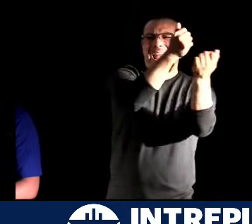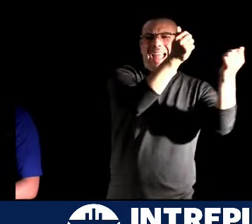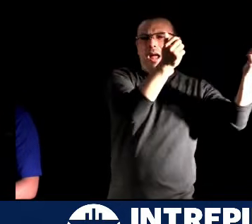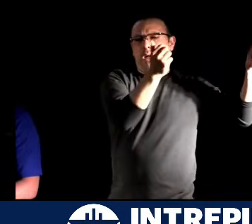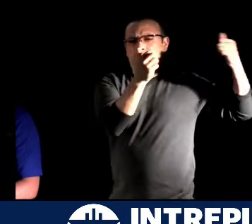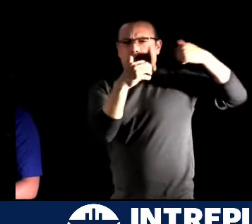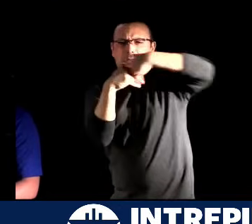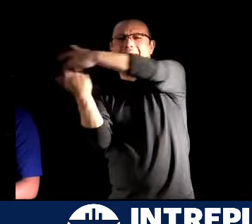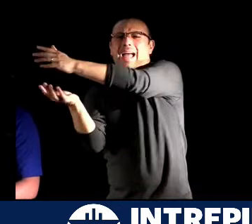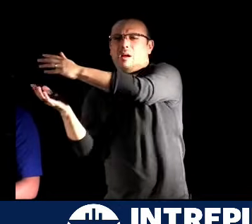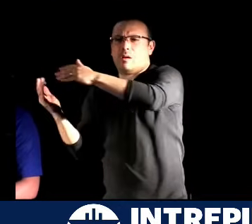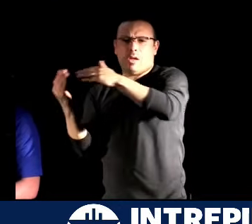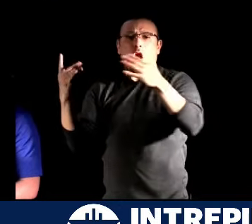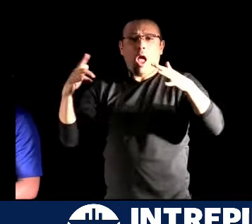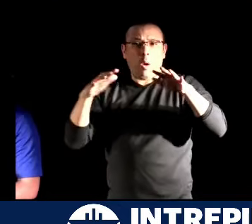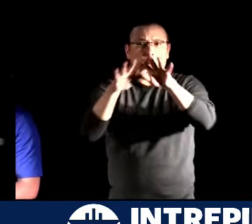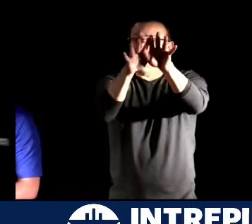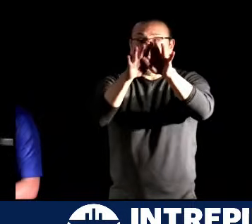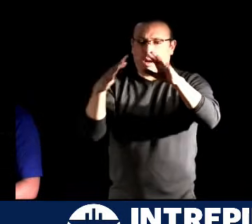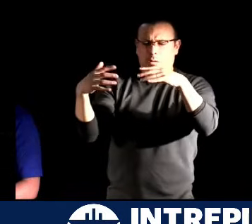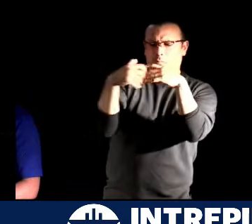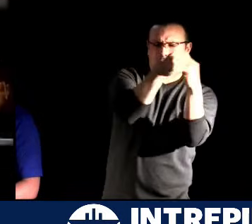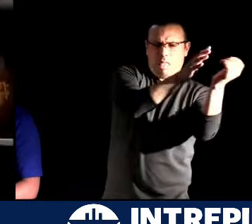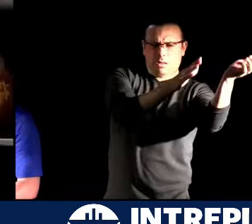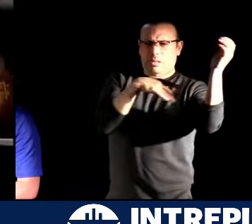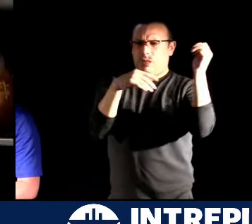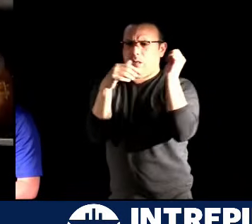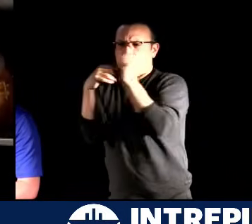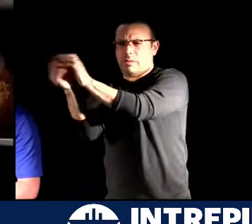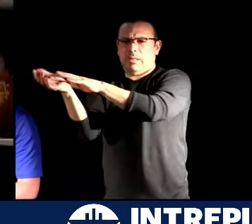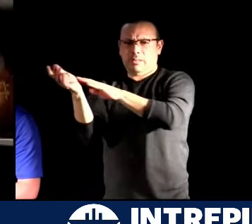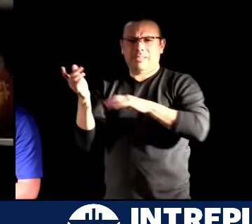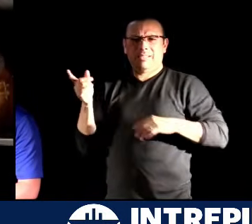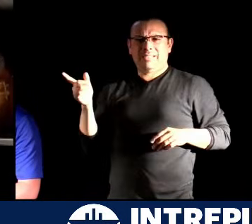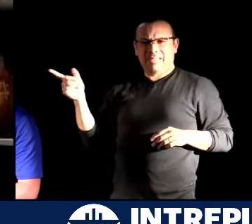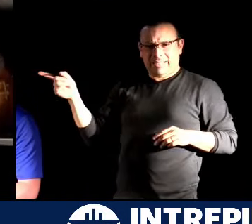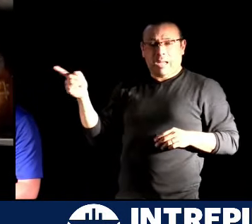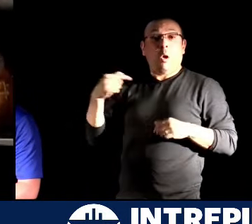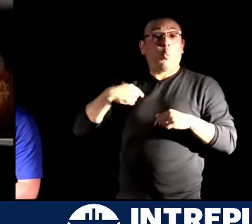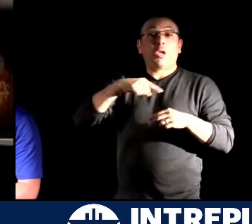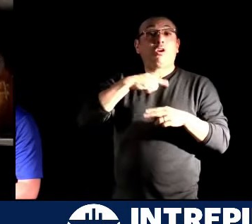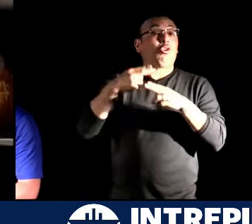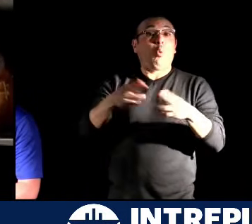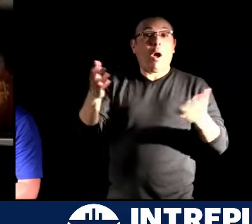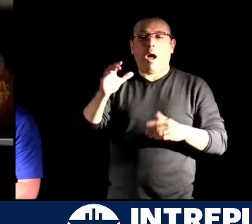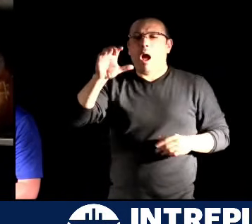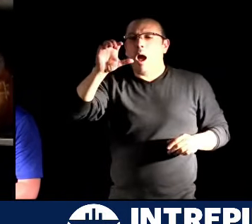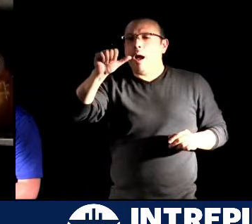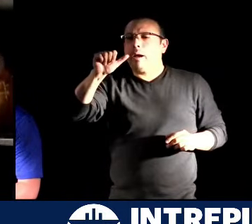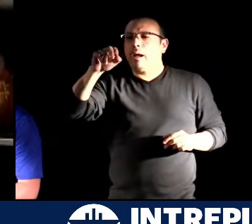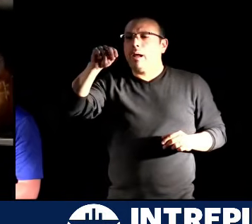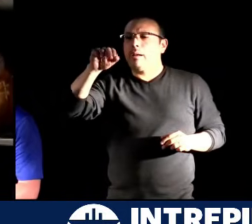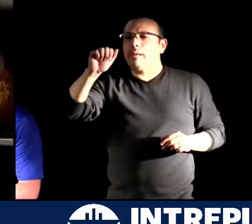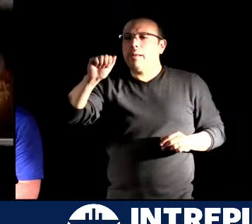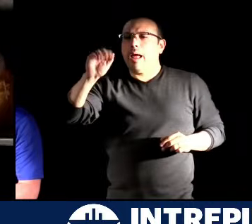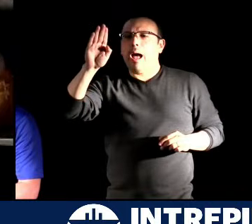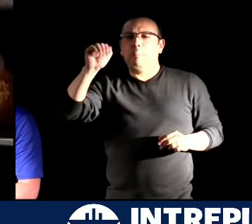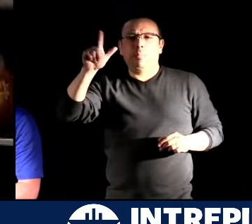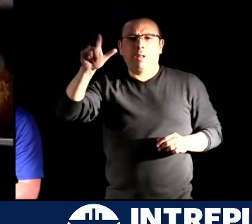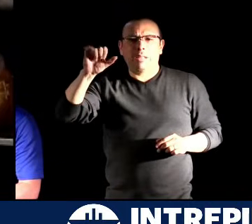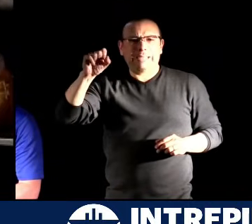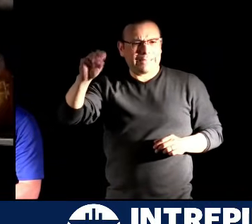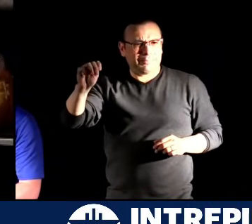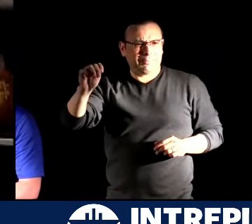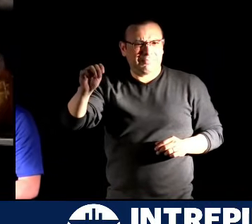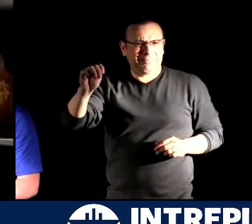completely. This is what we call coronal mass ejection cannibalism. They collide and they